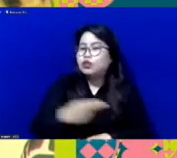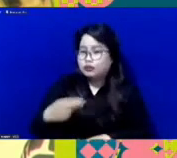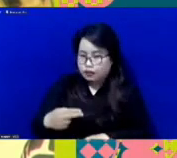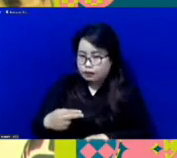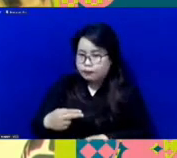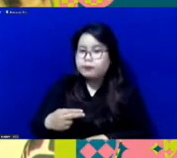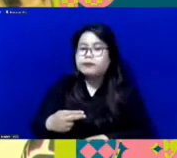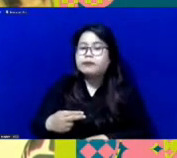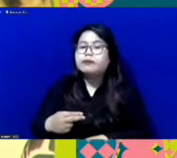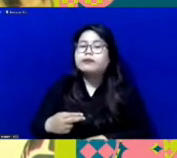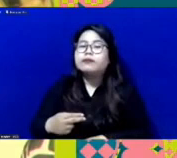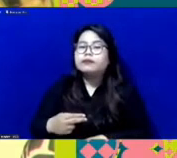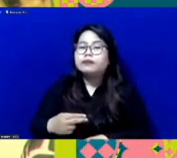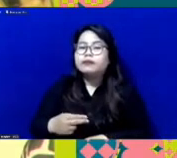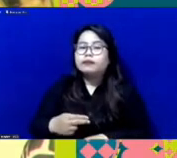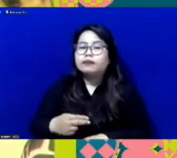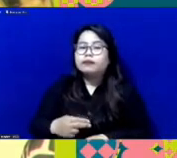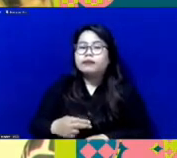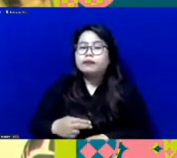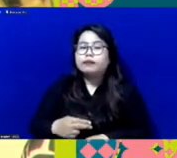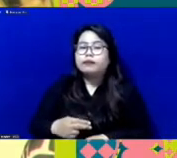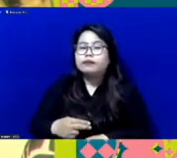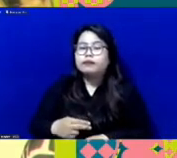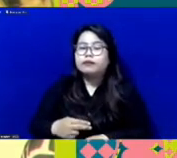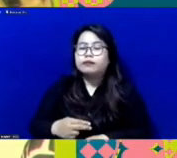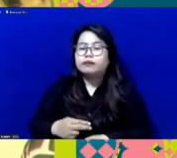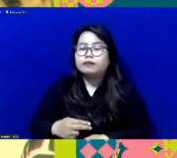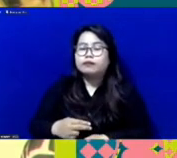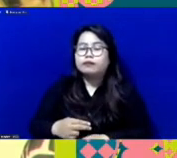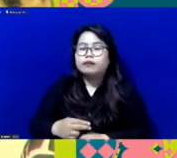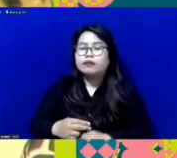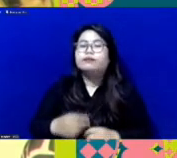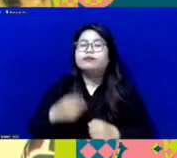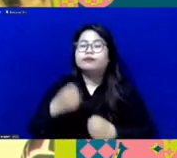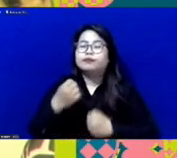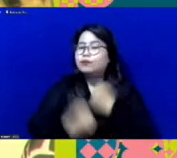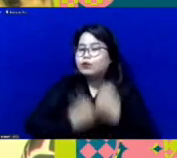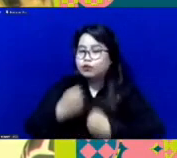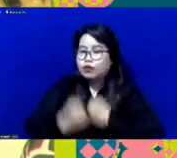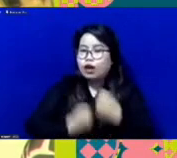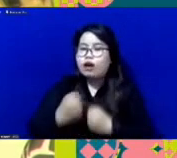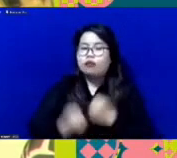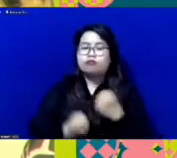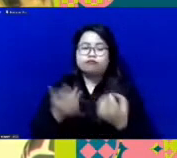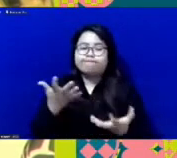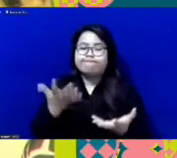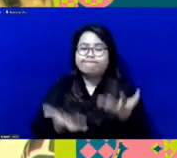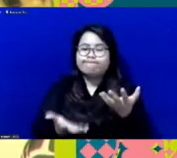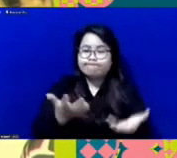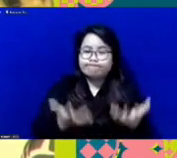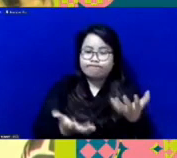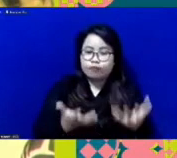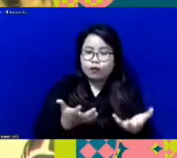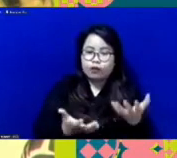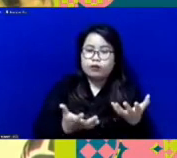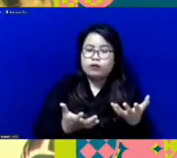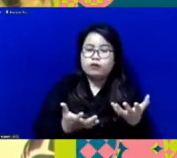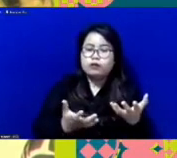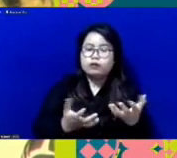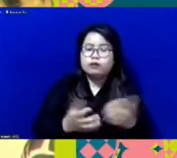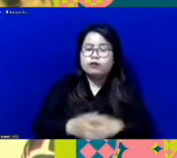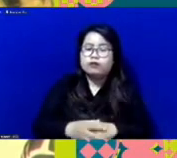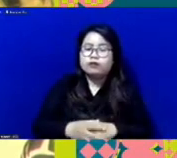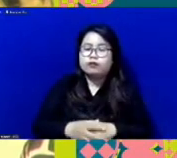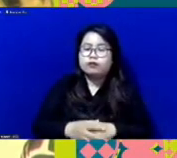awkwardly balanced between social, you know, driven country and capitalist country, for